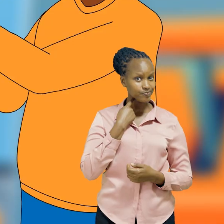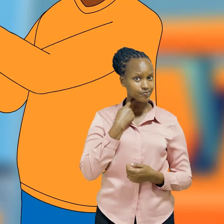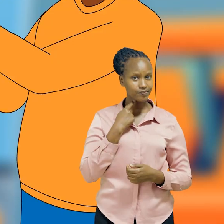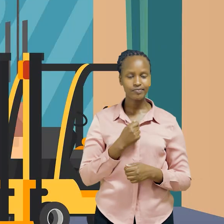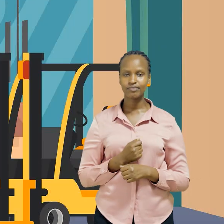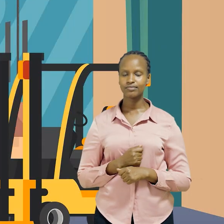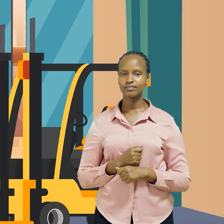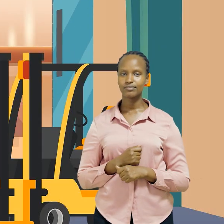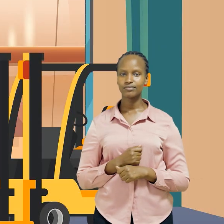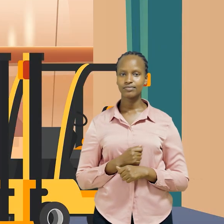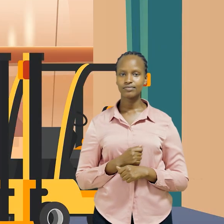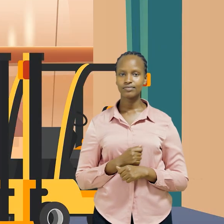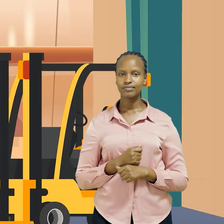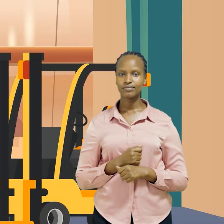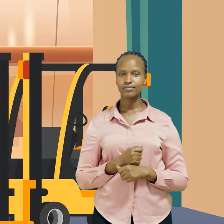Delicious.